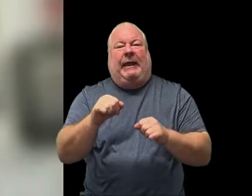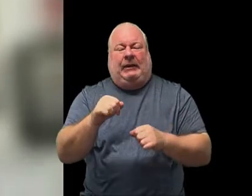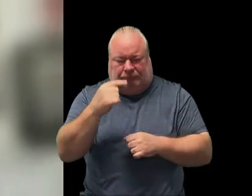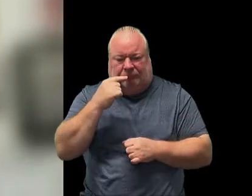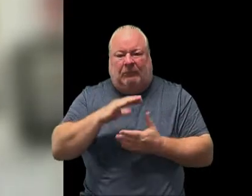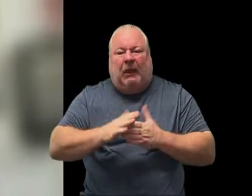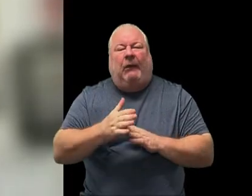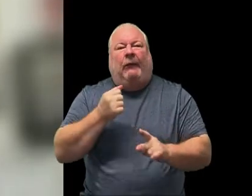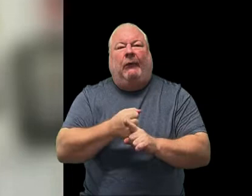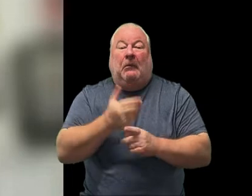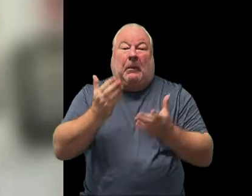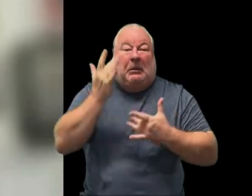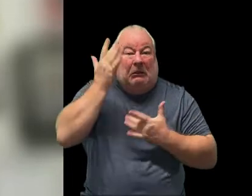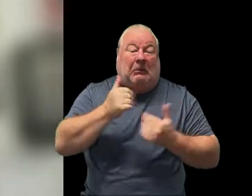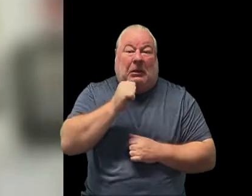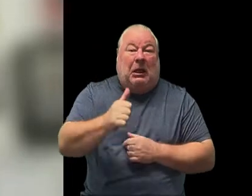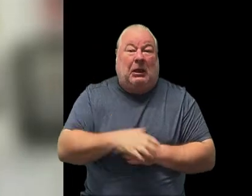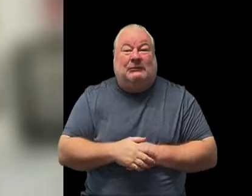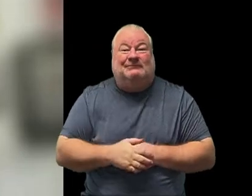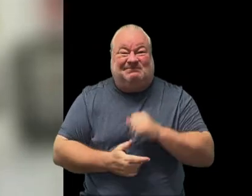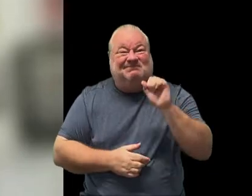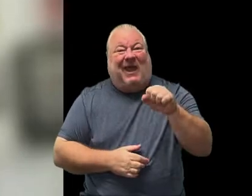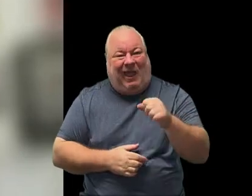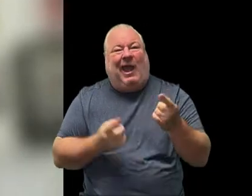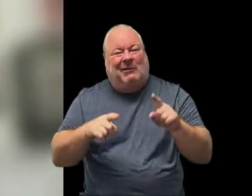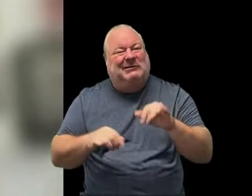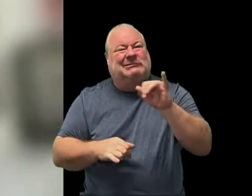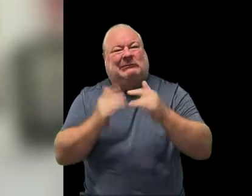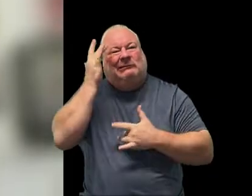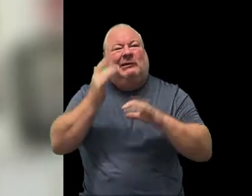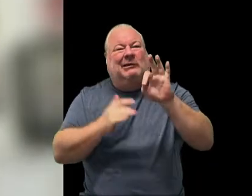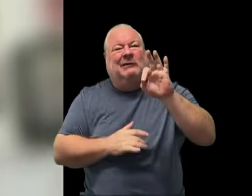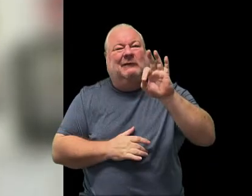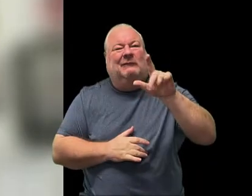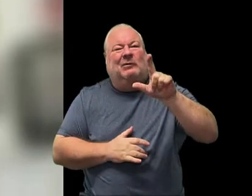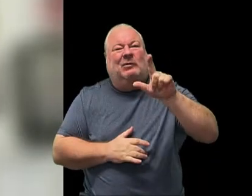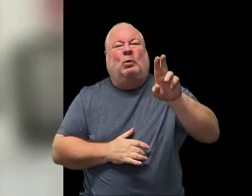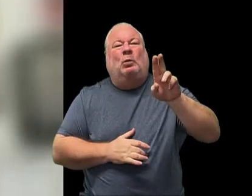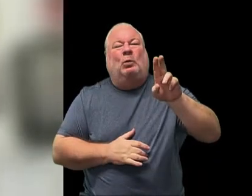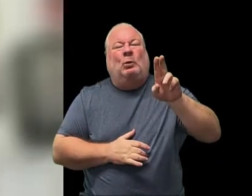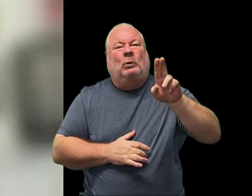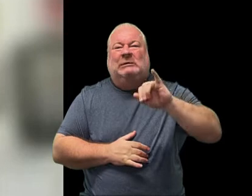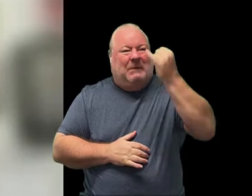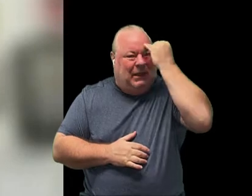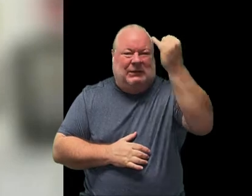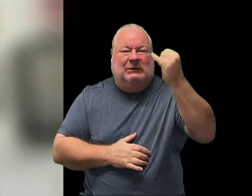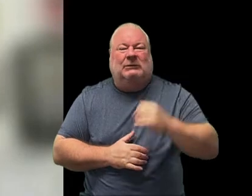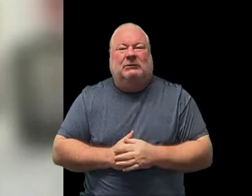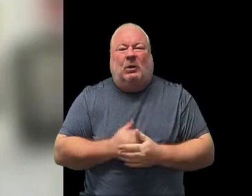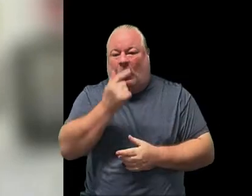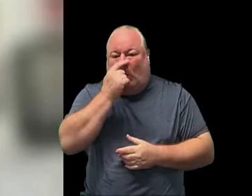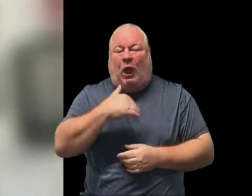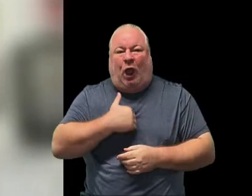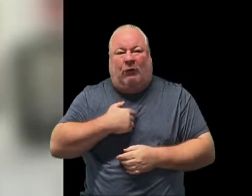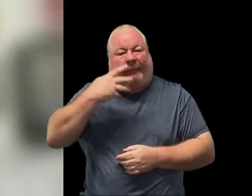your respiratory space and make you feel sick and have the flu. So, needed